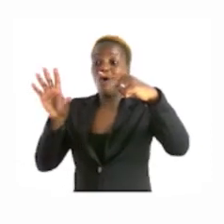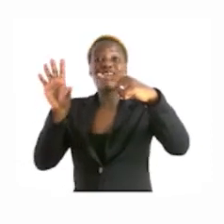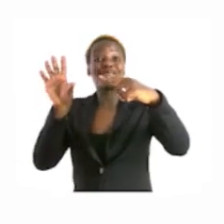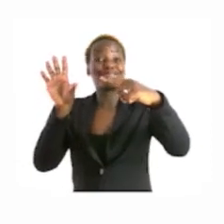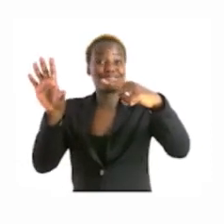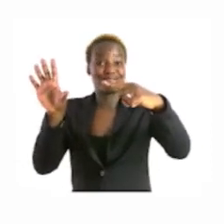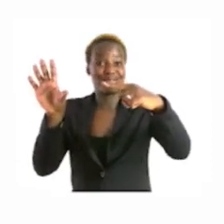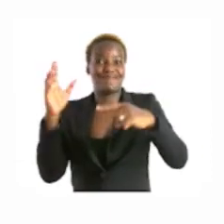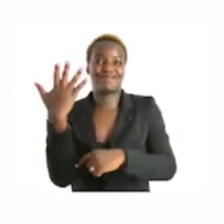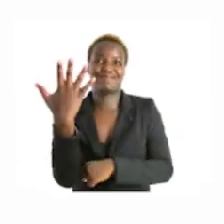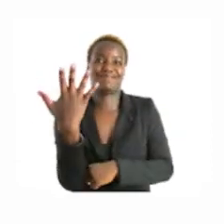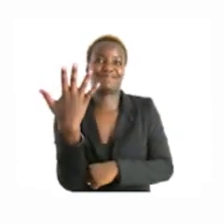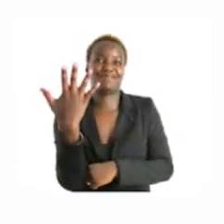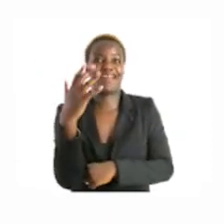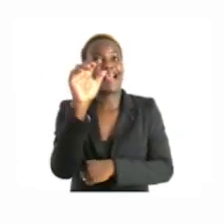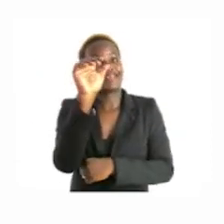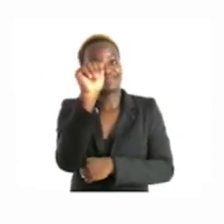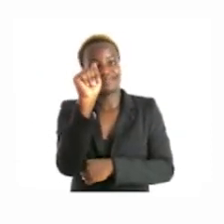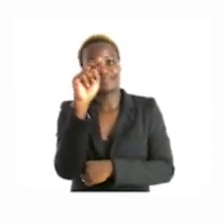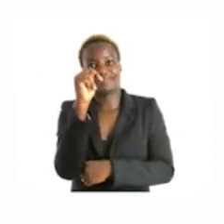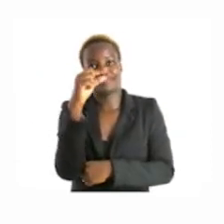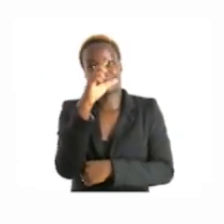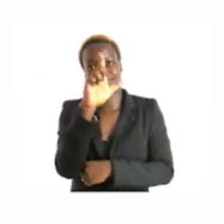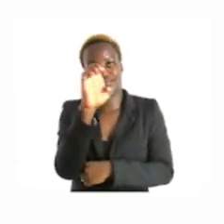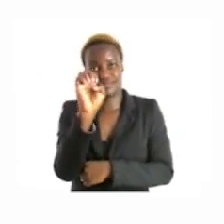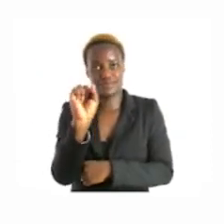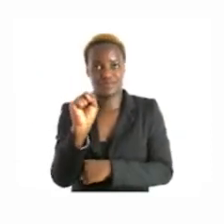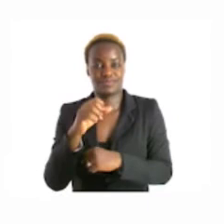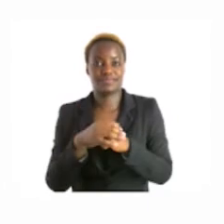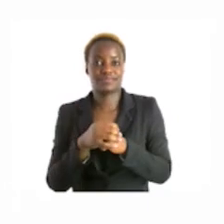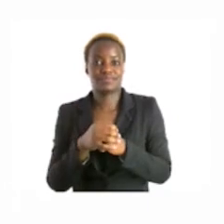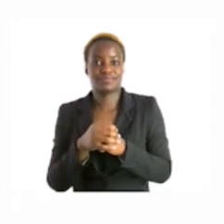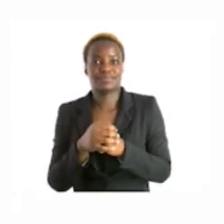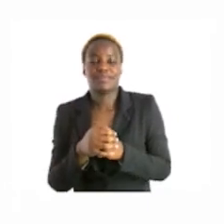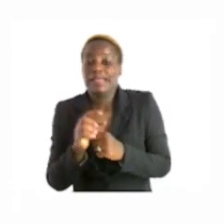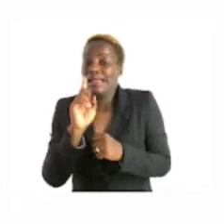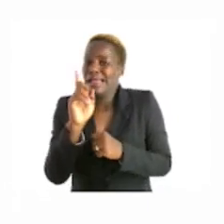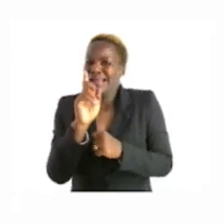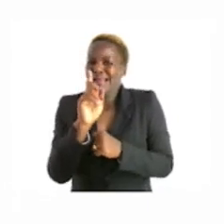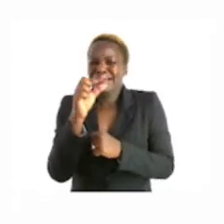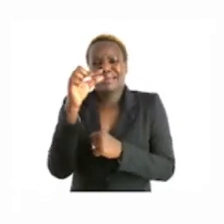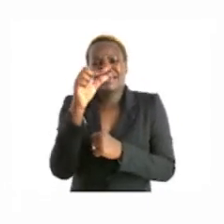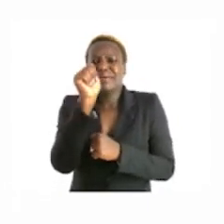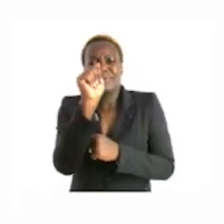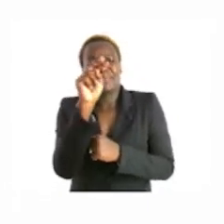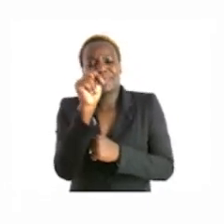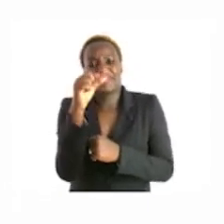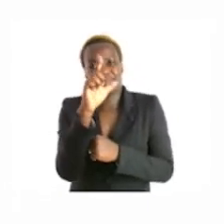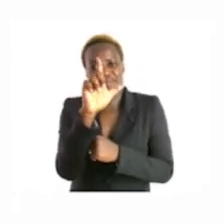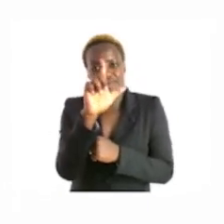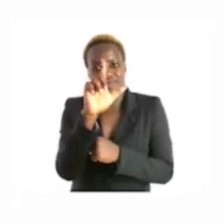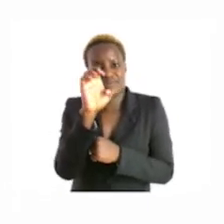there. Now, let me quickly explain to you what a right angle is. All right.